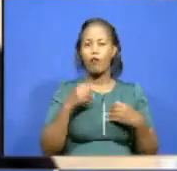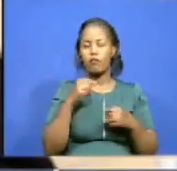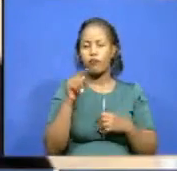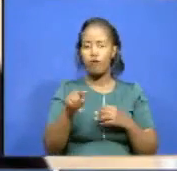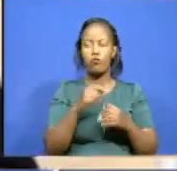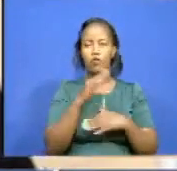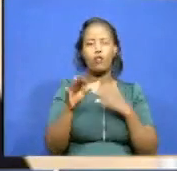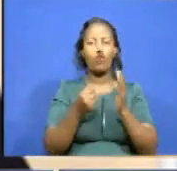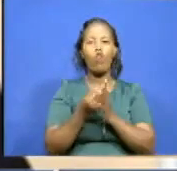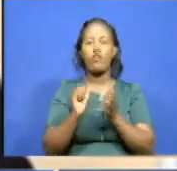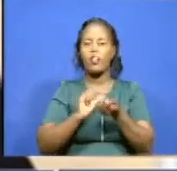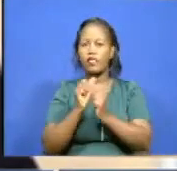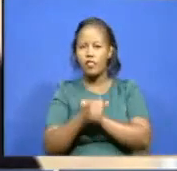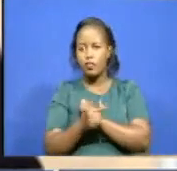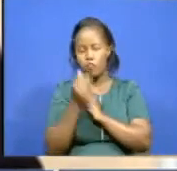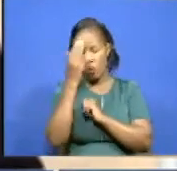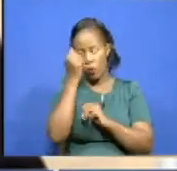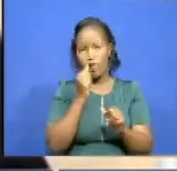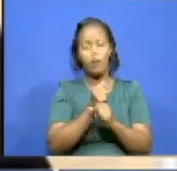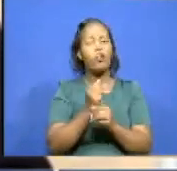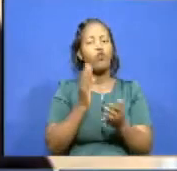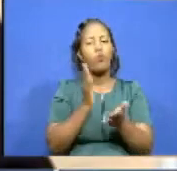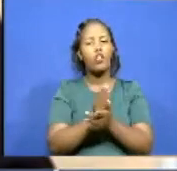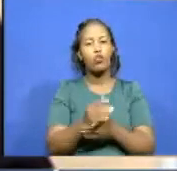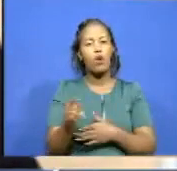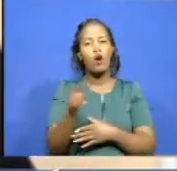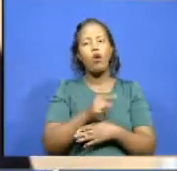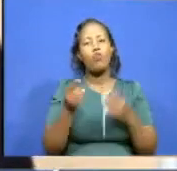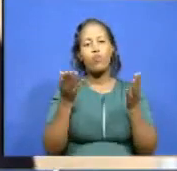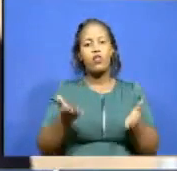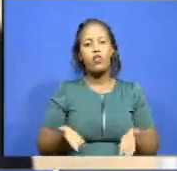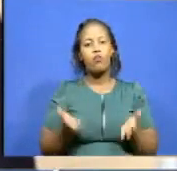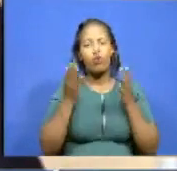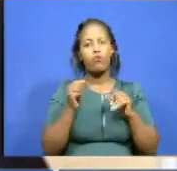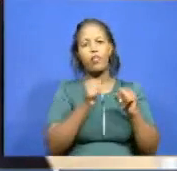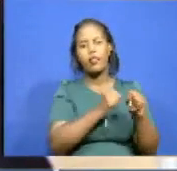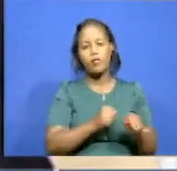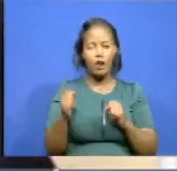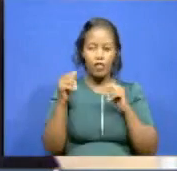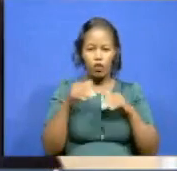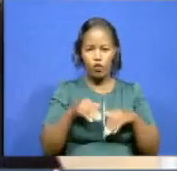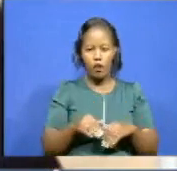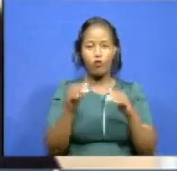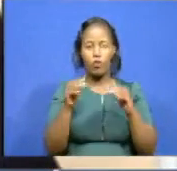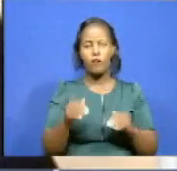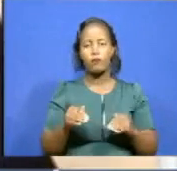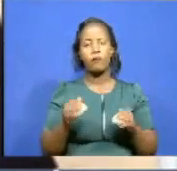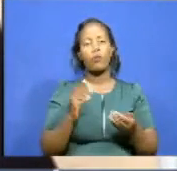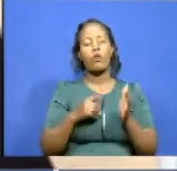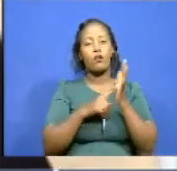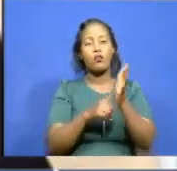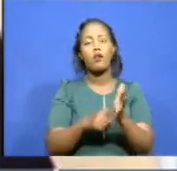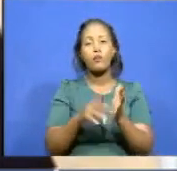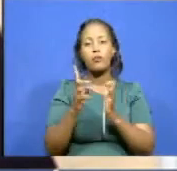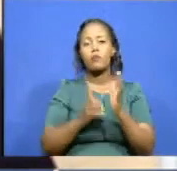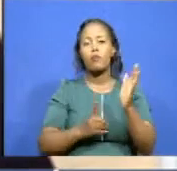made in order to align our structure to the strategy that we are following. As you know, enterprise development